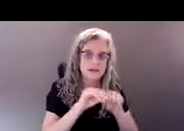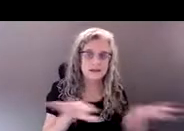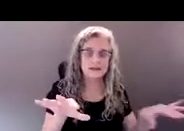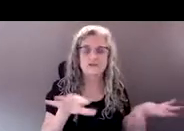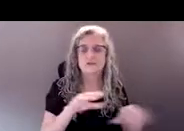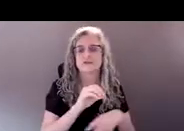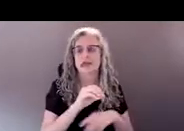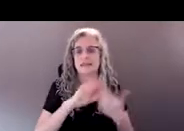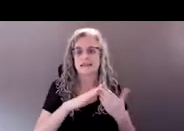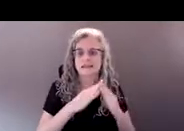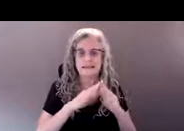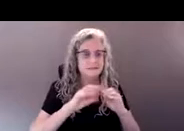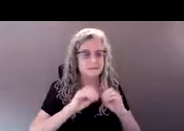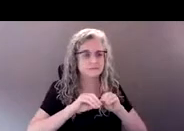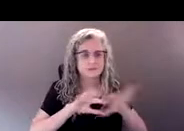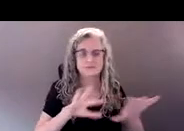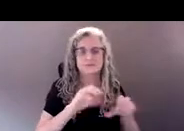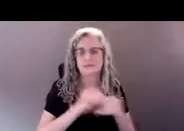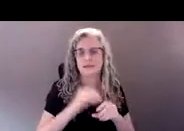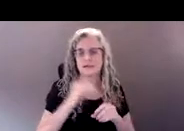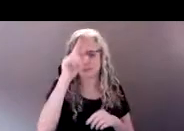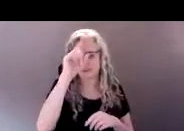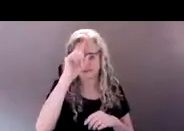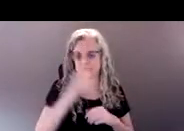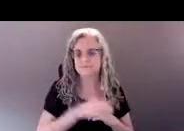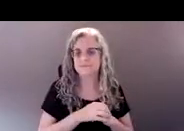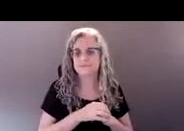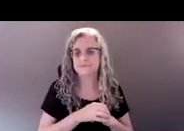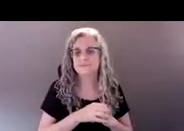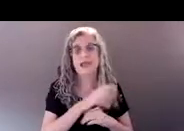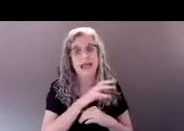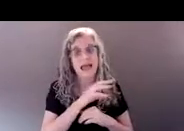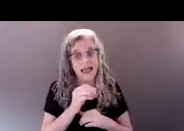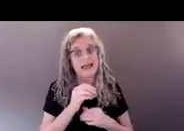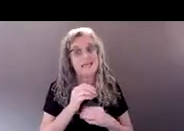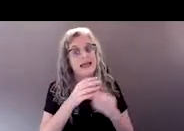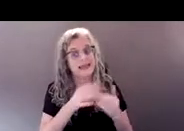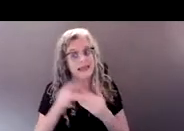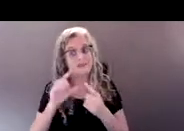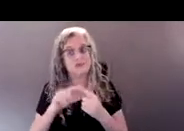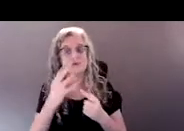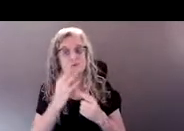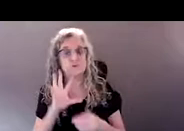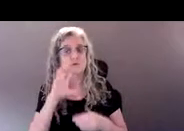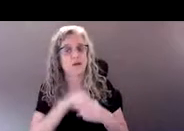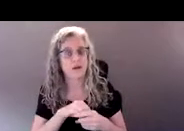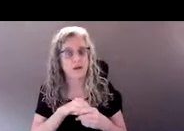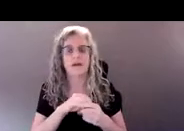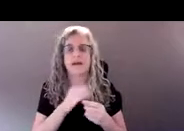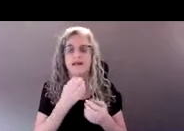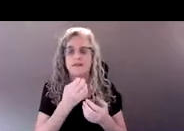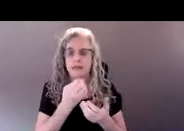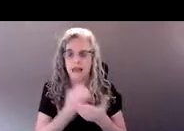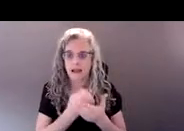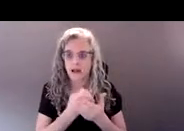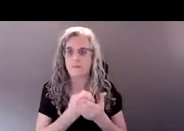late 19th and early 20th century in Germany, and to the participation of Jews in the economic inequalities of their day,